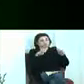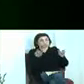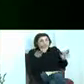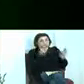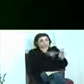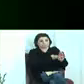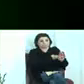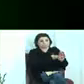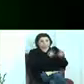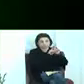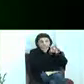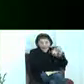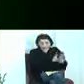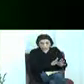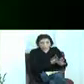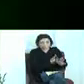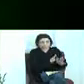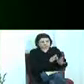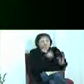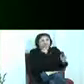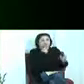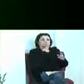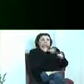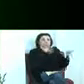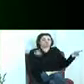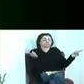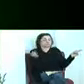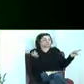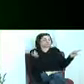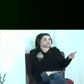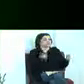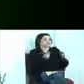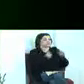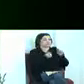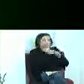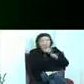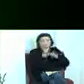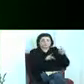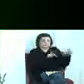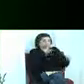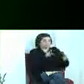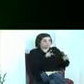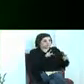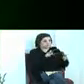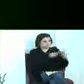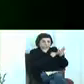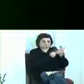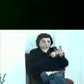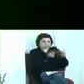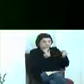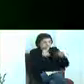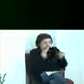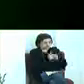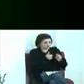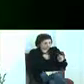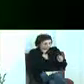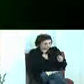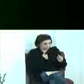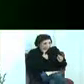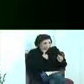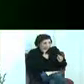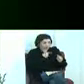who intends to come with me has to let me lead. You're not in the driver's seat. I